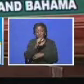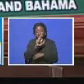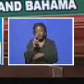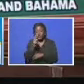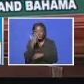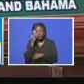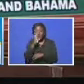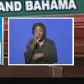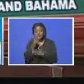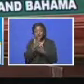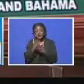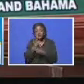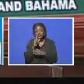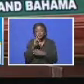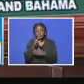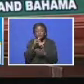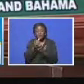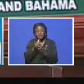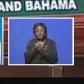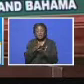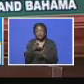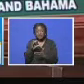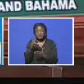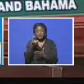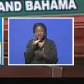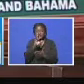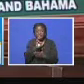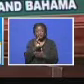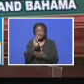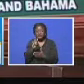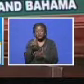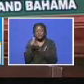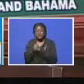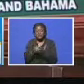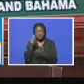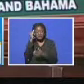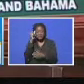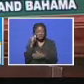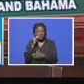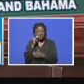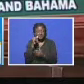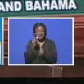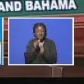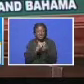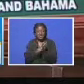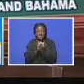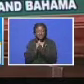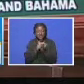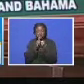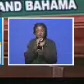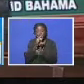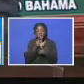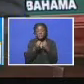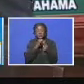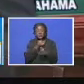some 272,000 adults aged 20 years or older in the Bahamas. This translates